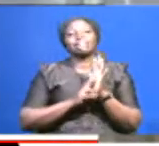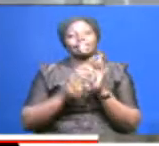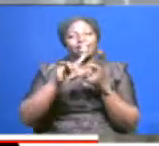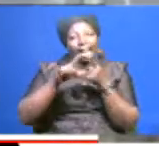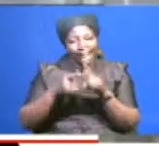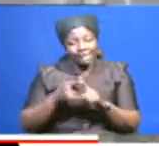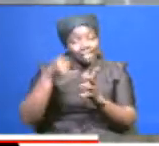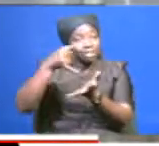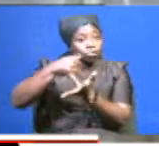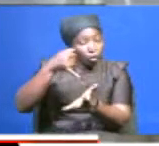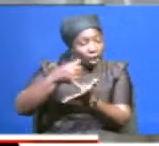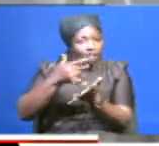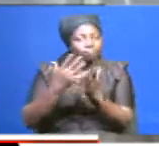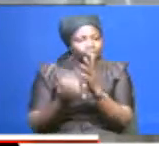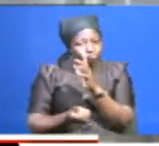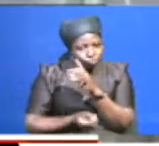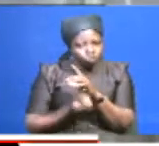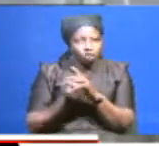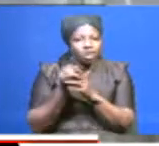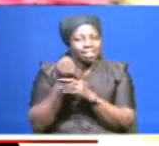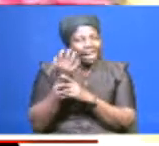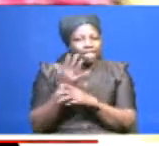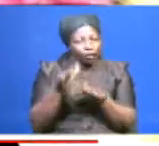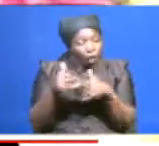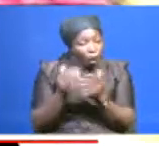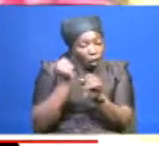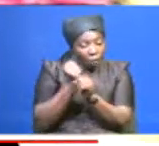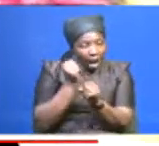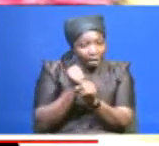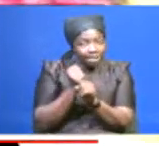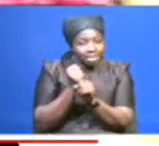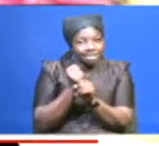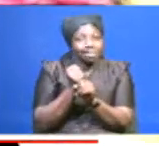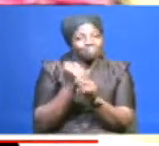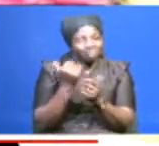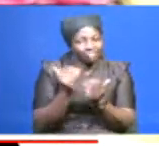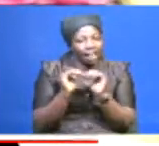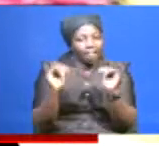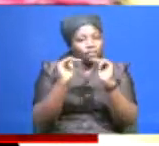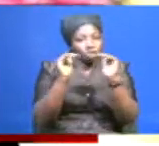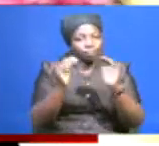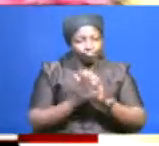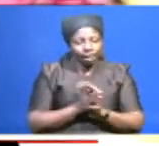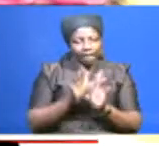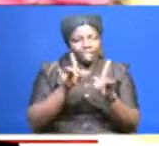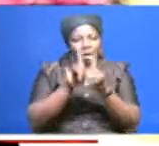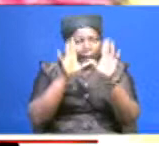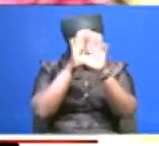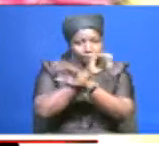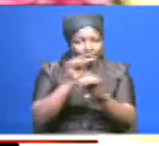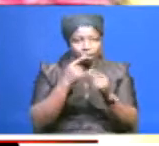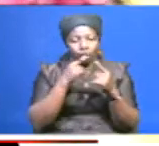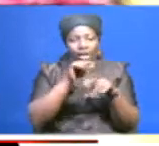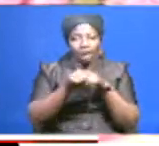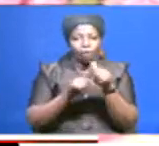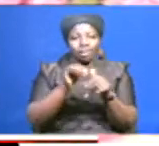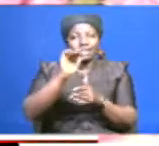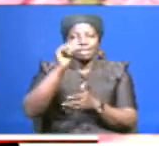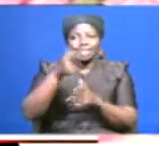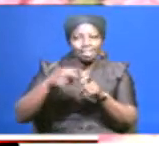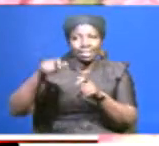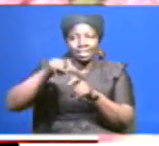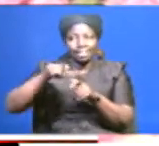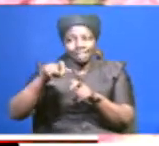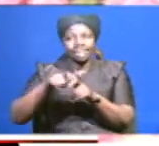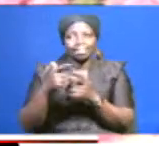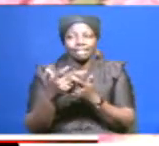including productivity indices. The president also rooted for increased statutory deductions such as pension, adding that the